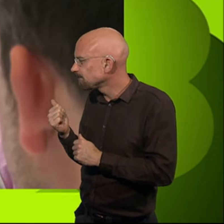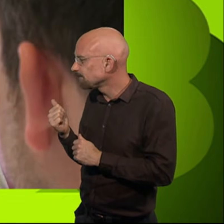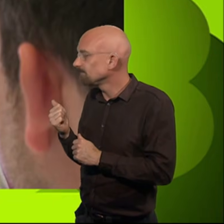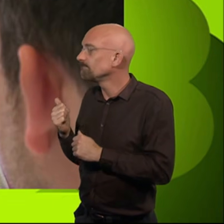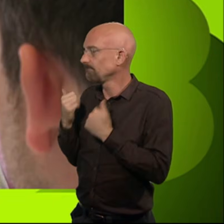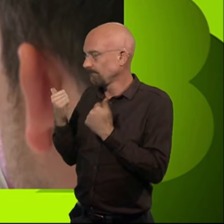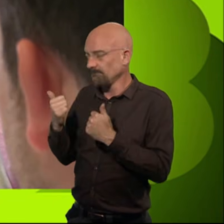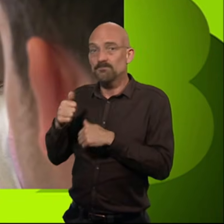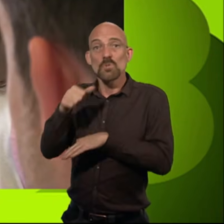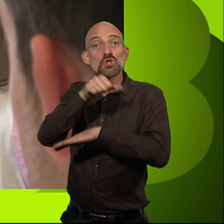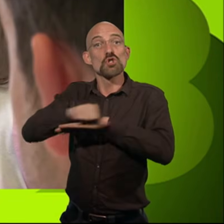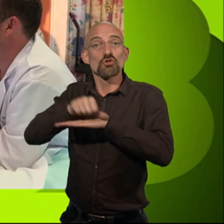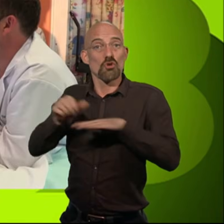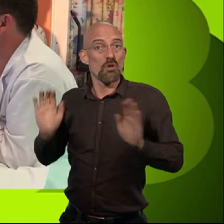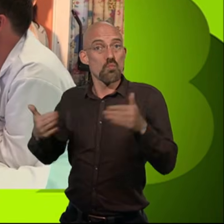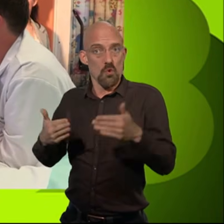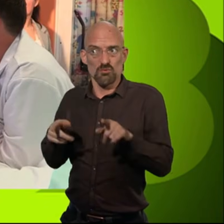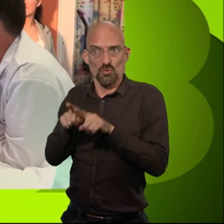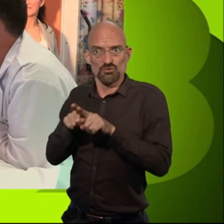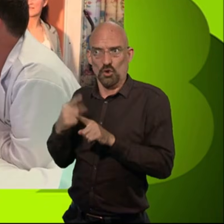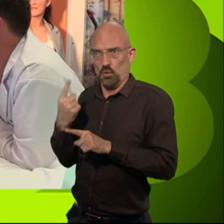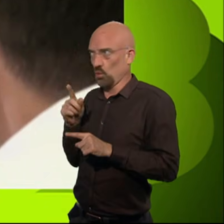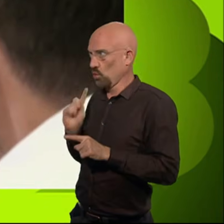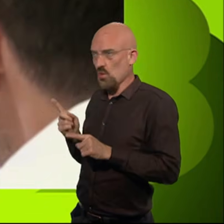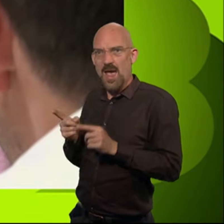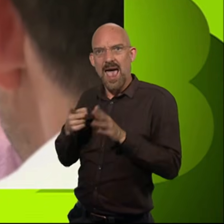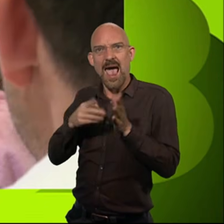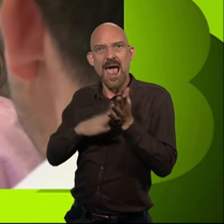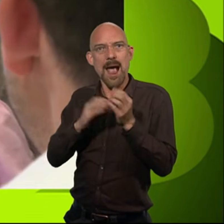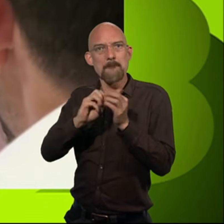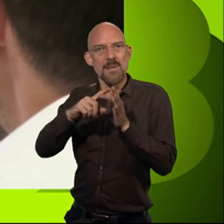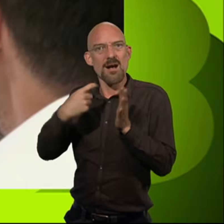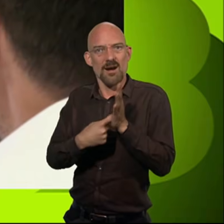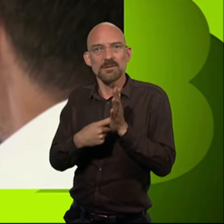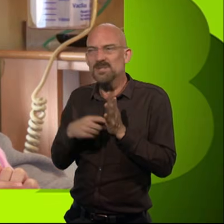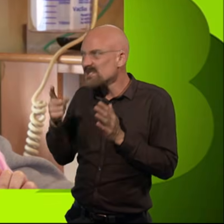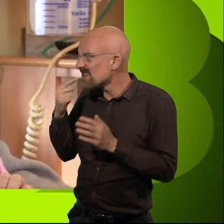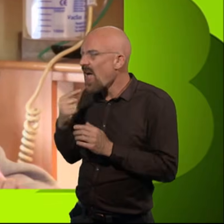Also on the surgical ward today is Amber. Can you give me an ah?